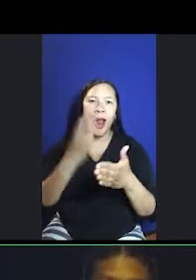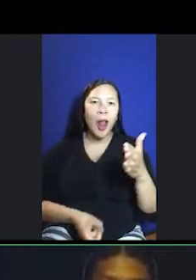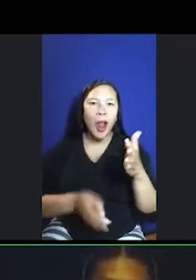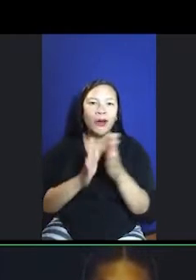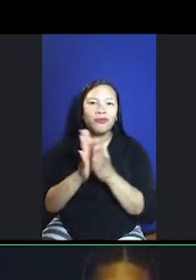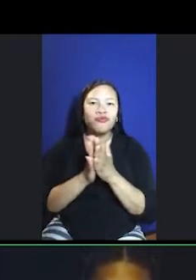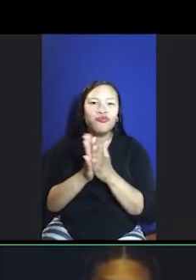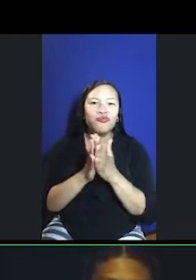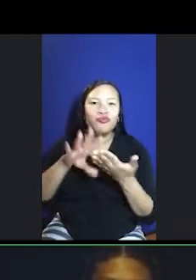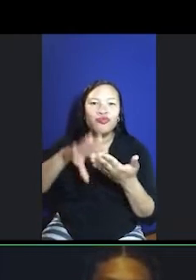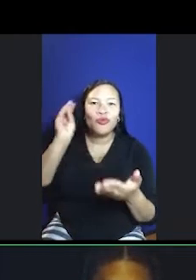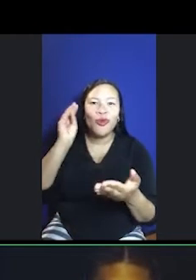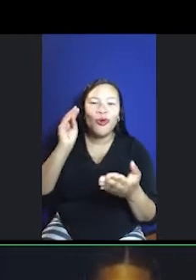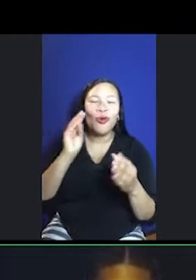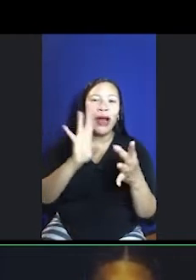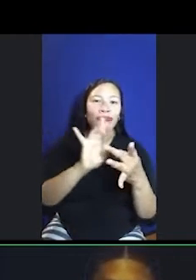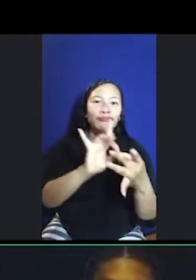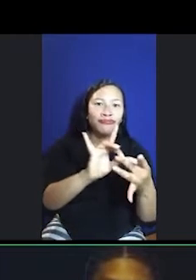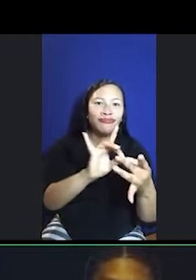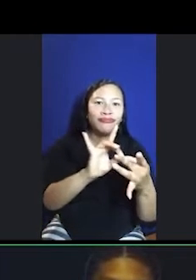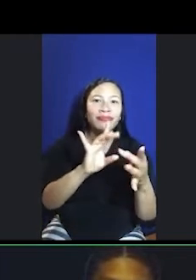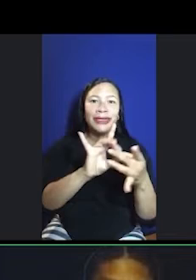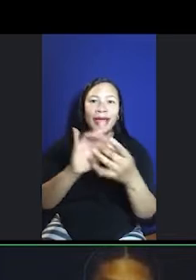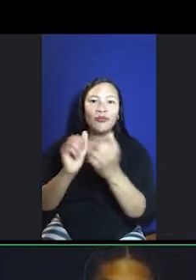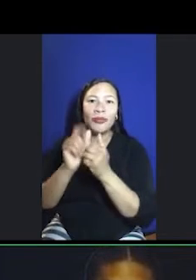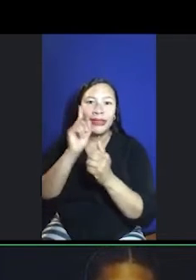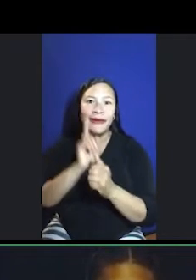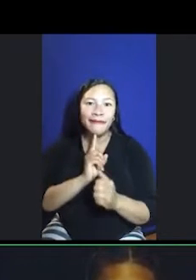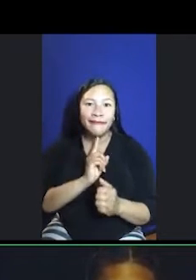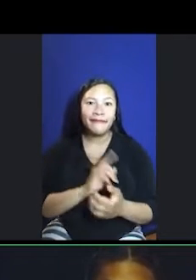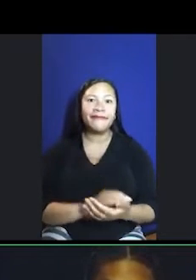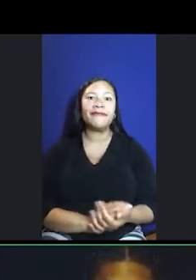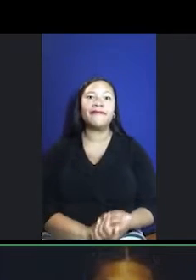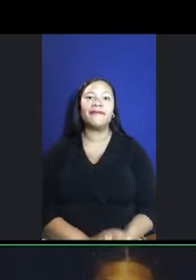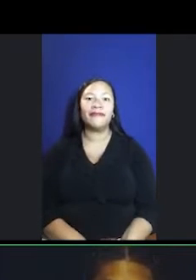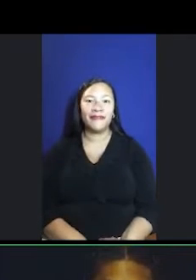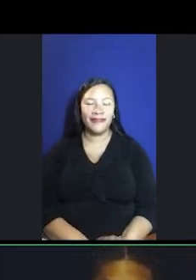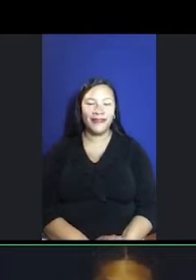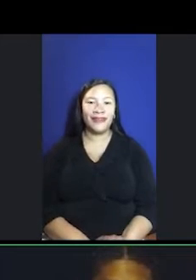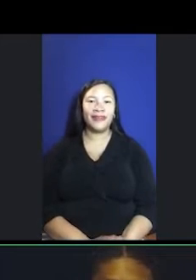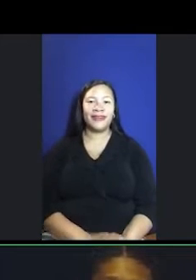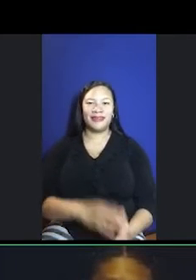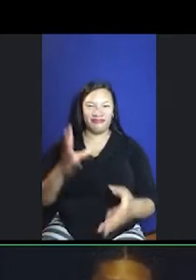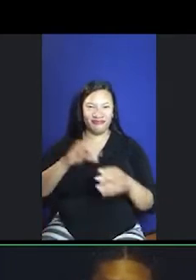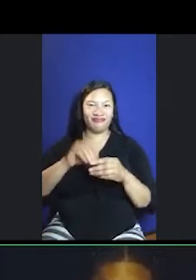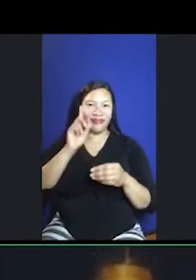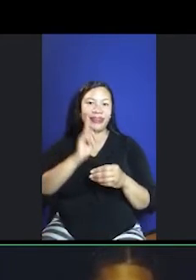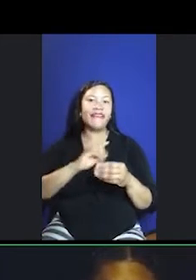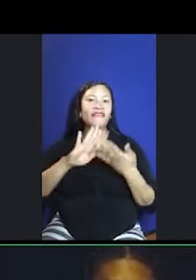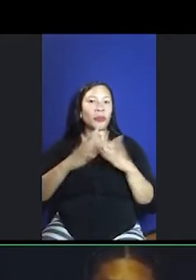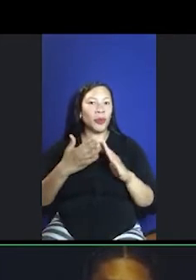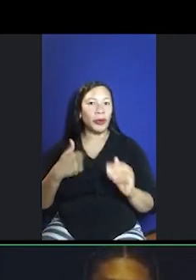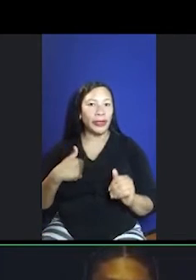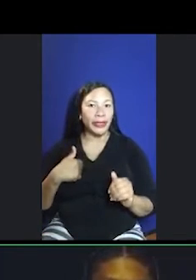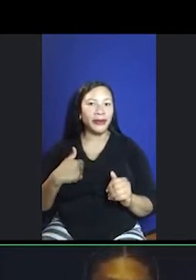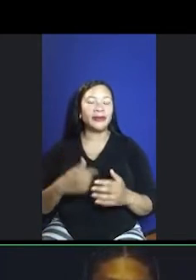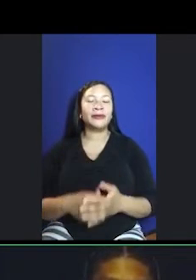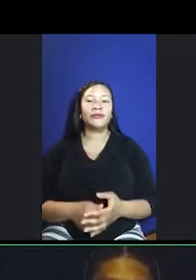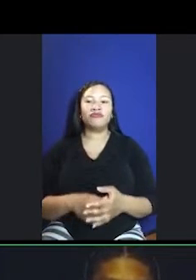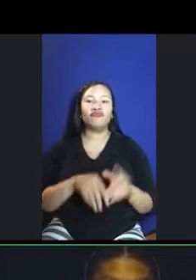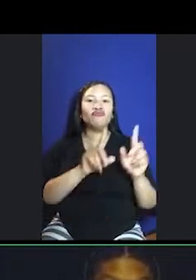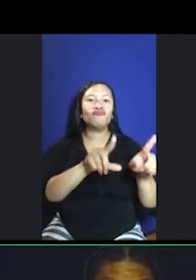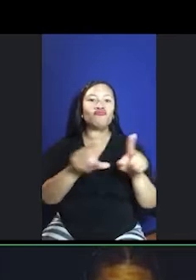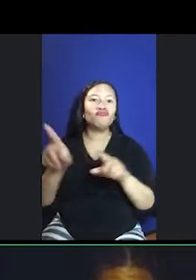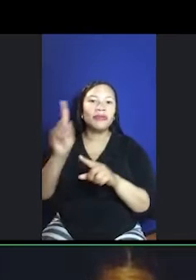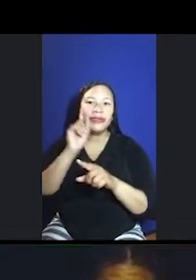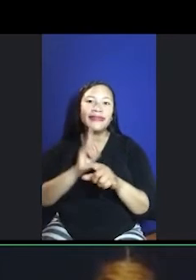it, reconnecting, connecting with deaf people, being in the deaf community, going to deaf